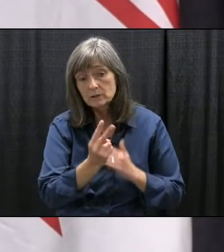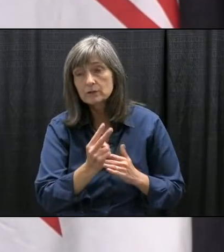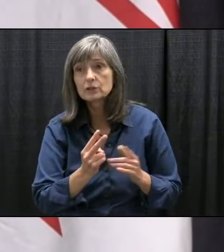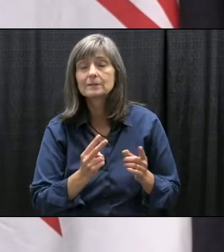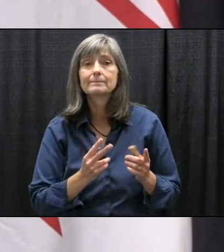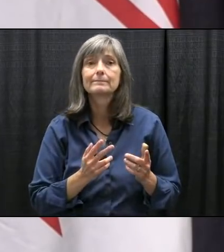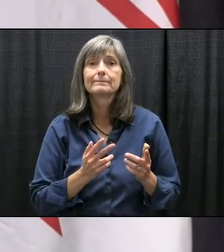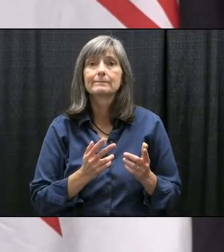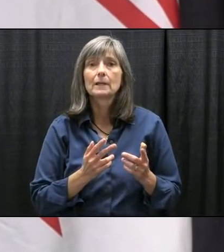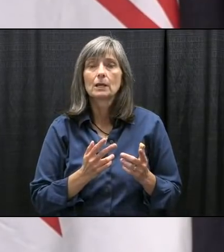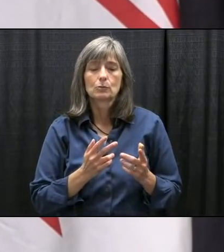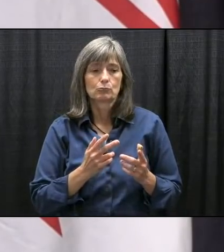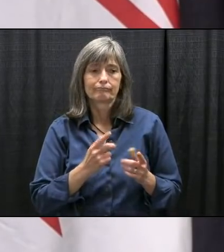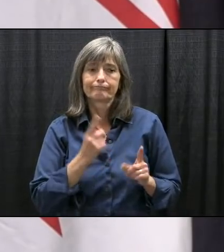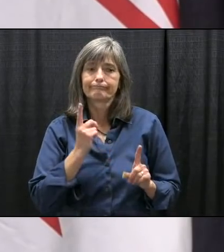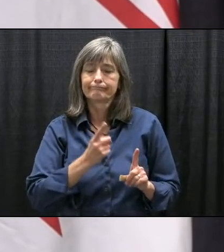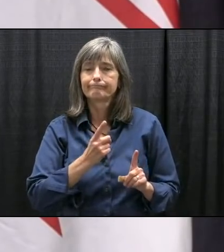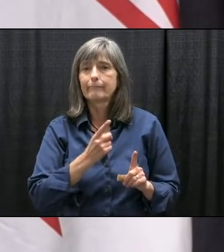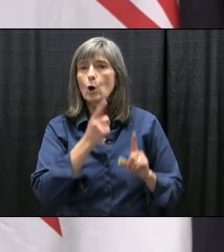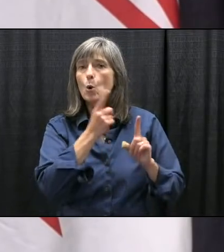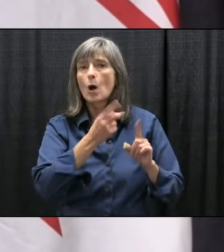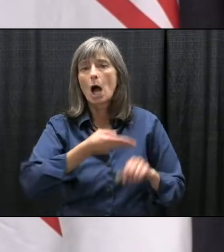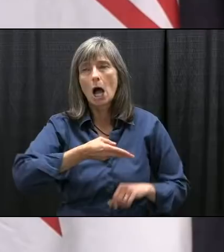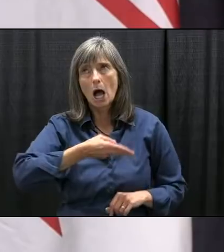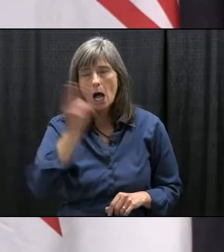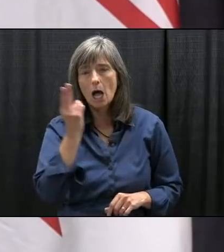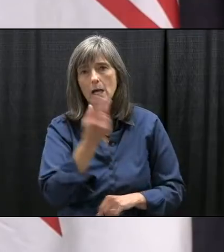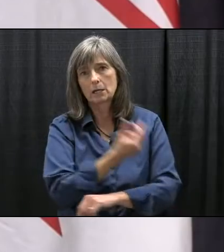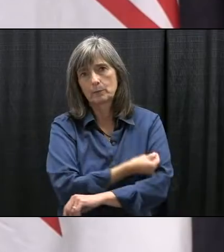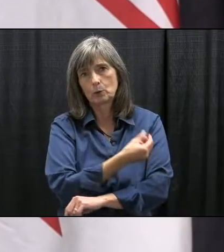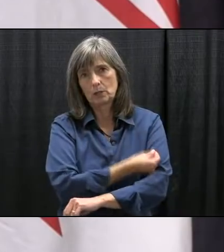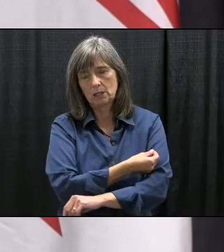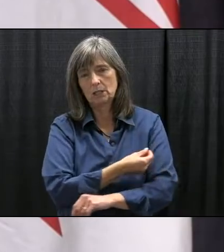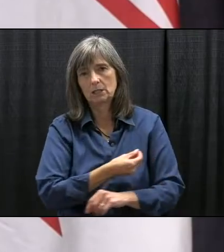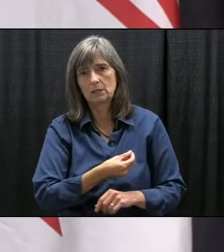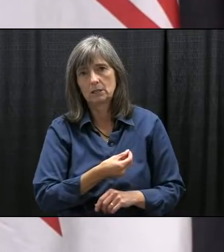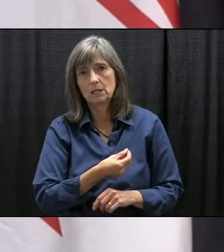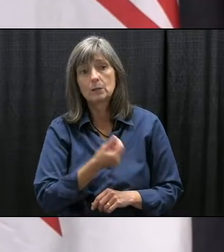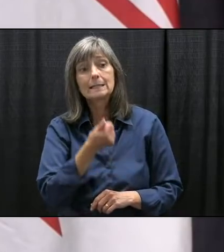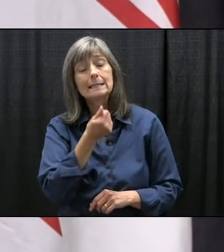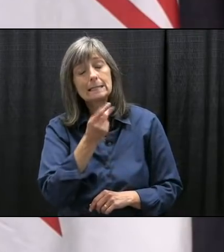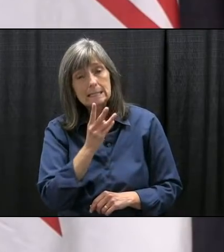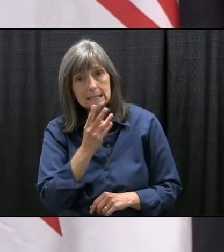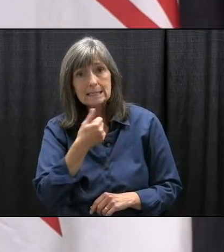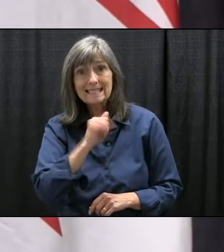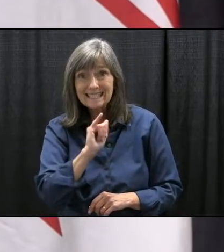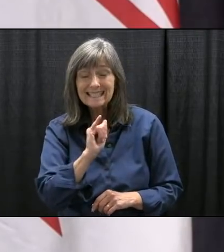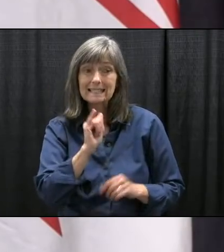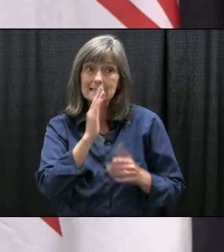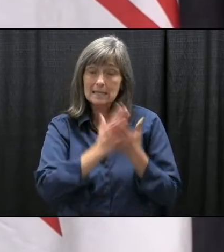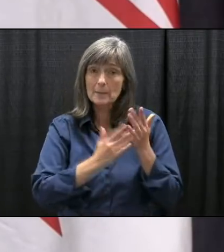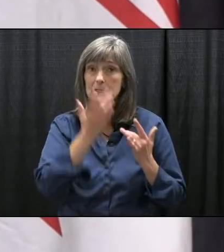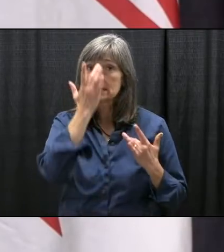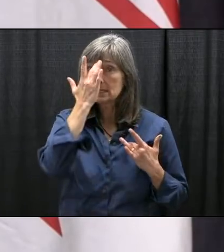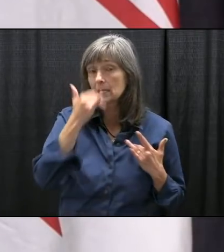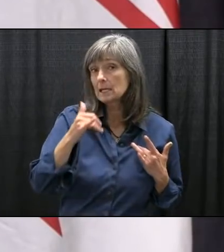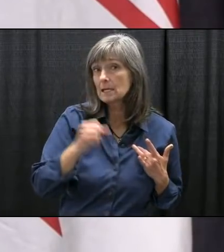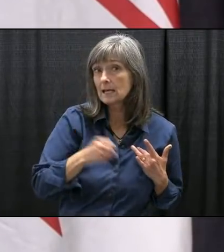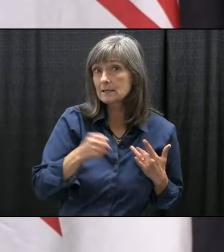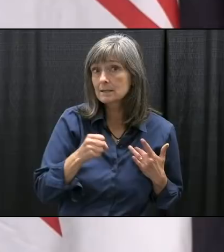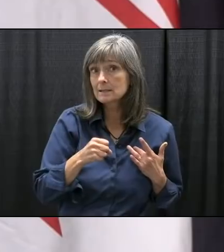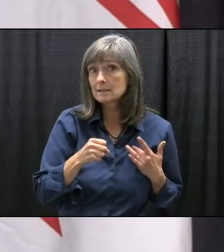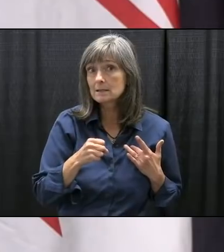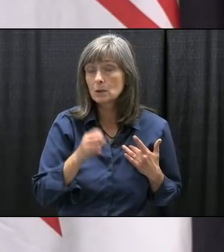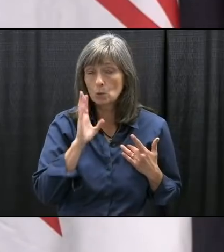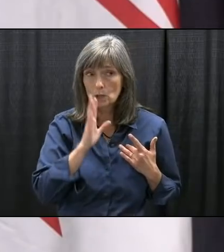at really high immunity, and as Dr. Sevier mentioned, that there are breakthroughs with the vaccine. So the proportion of